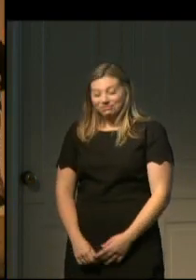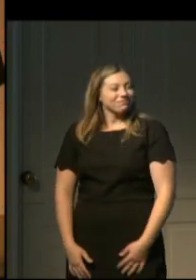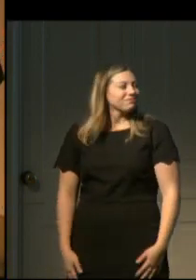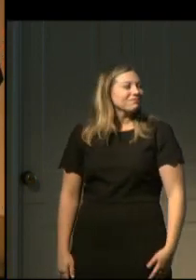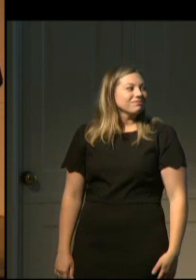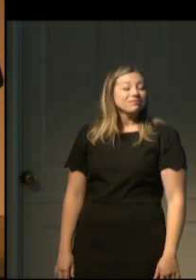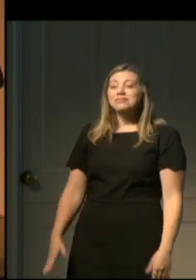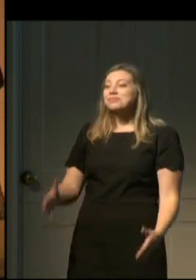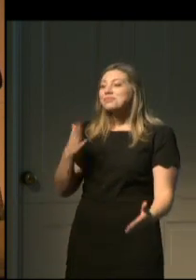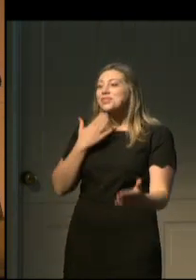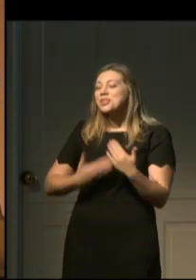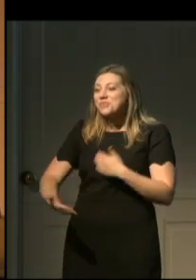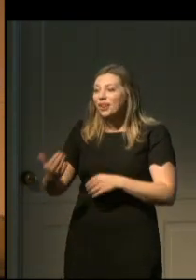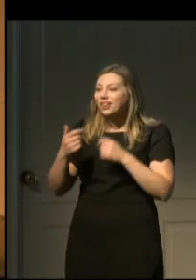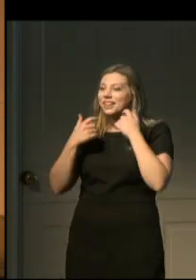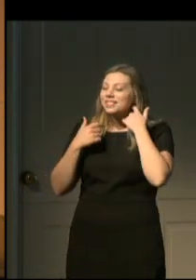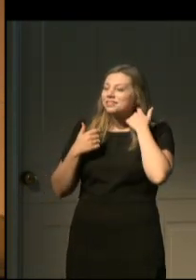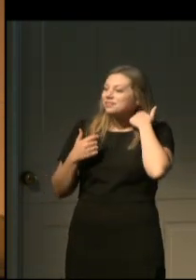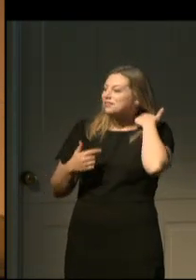Good morning.